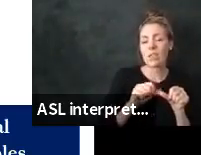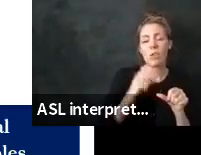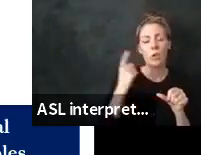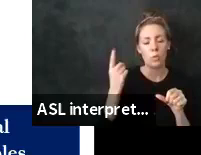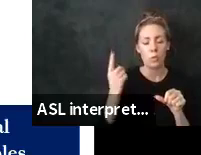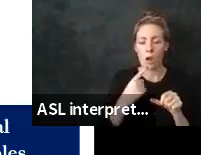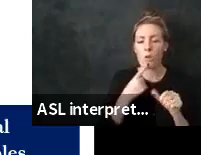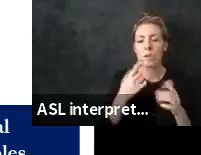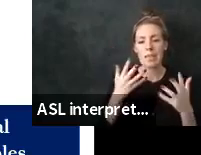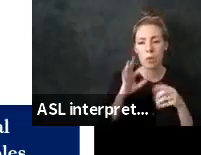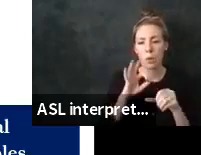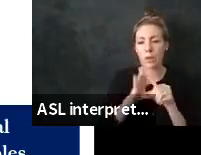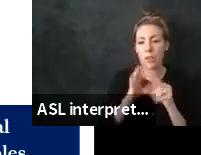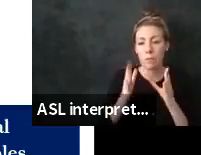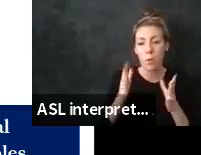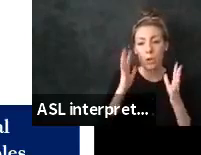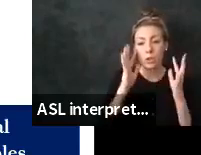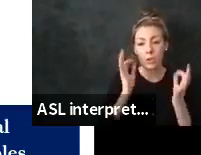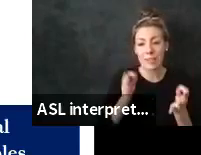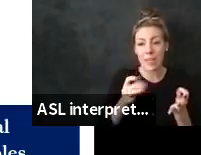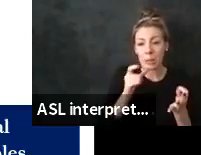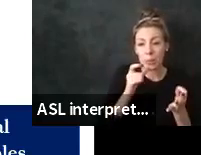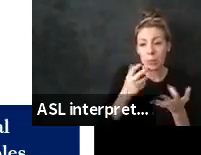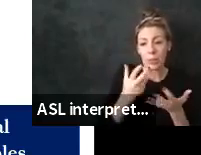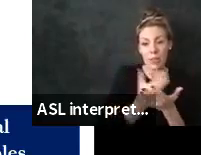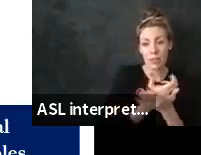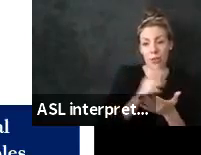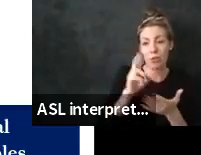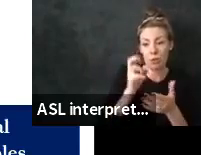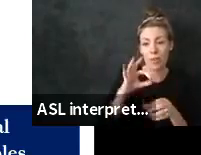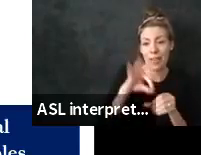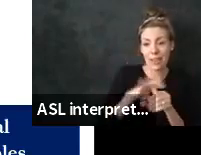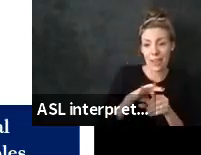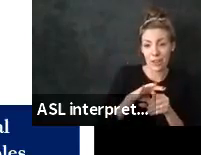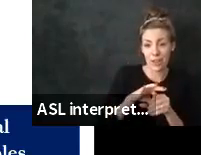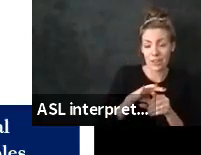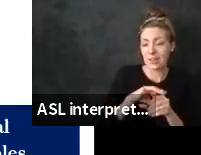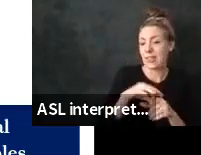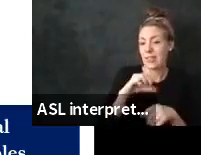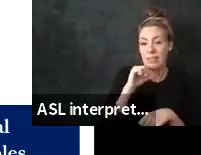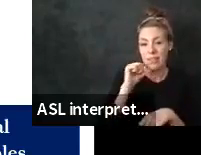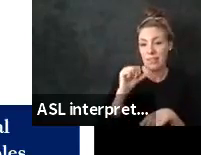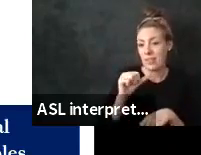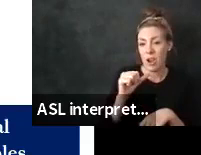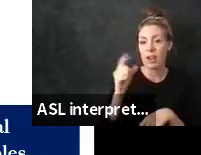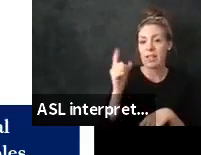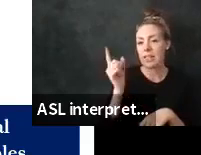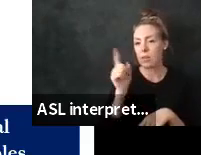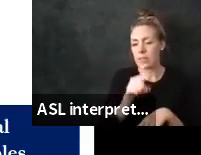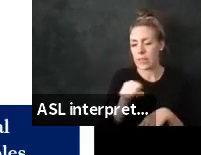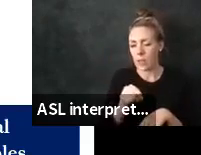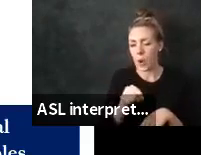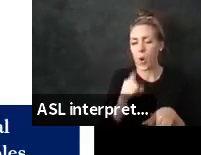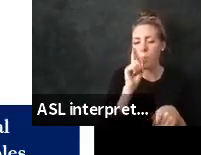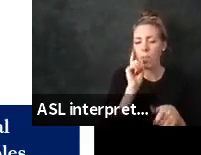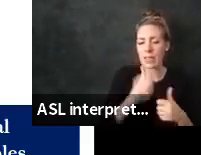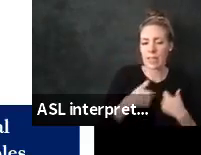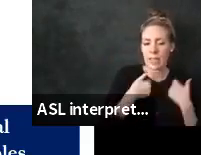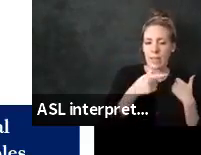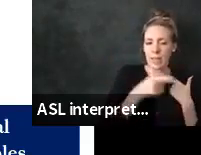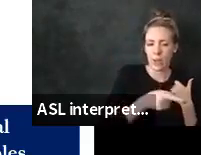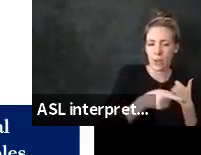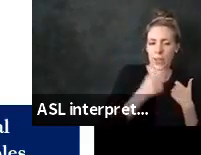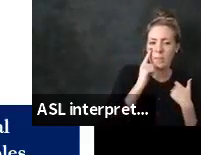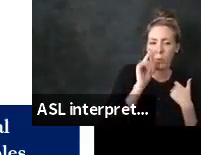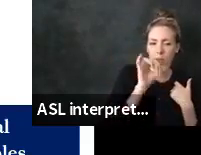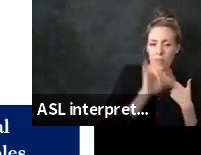that we want the voters to decide who has earned re-election, as opposed to a demographer's pen, where incumbents would be drawn into the